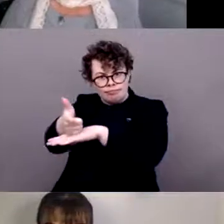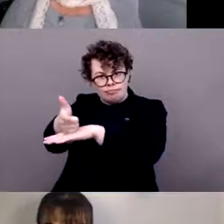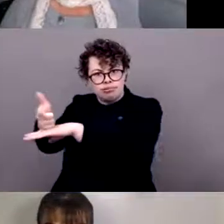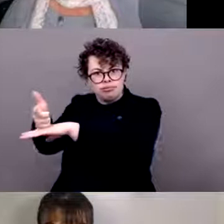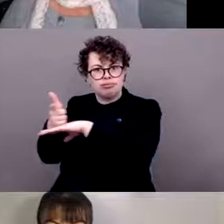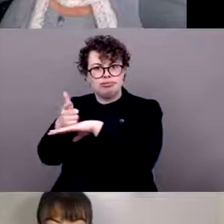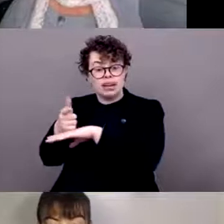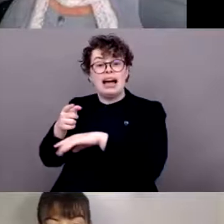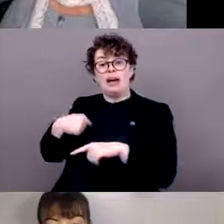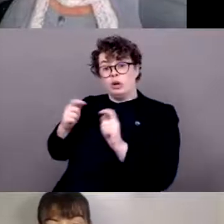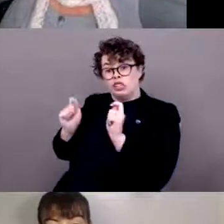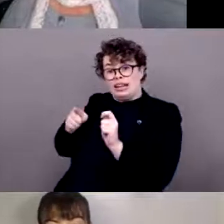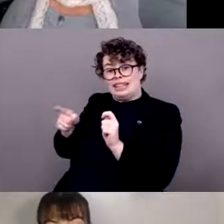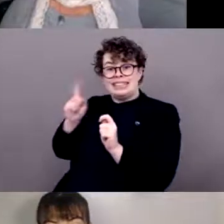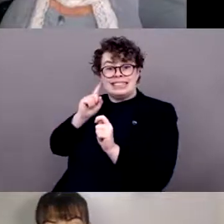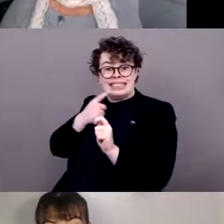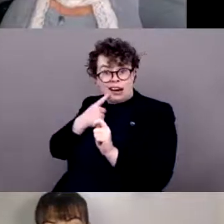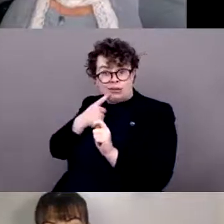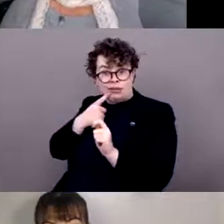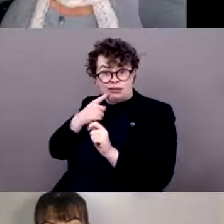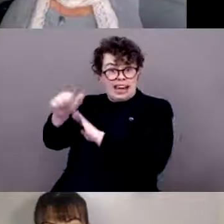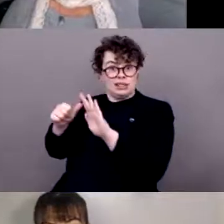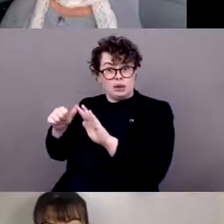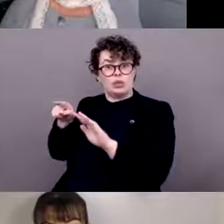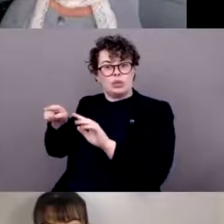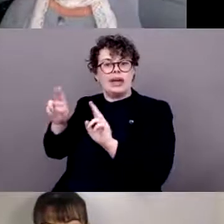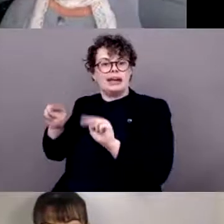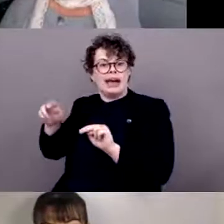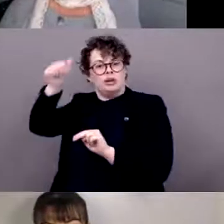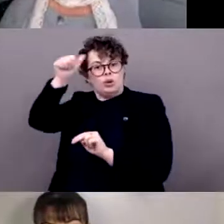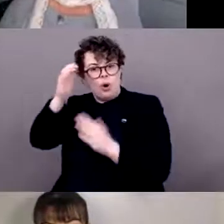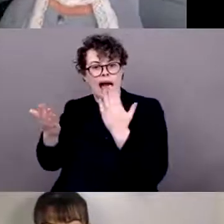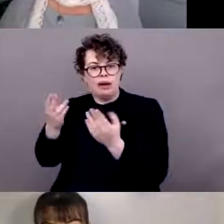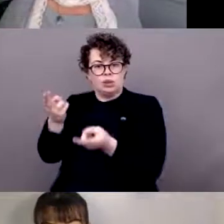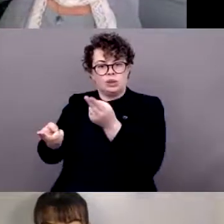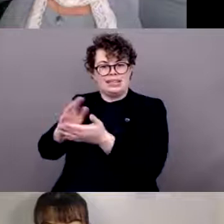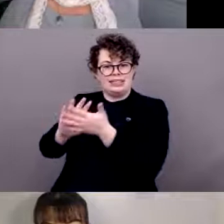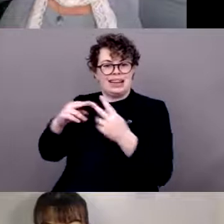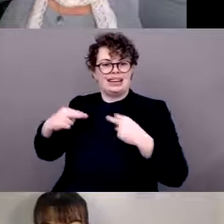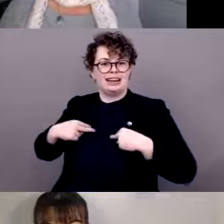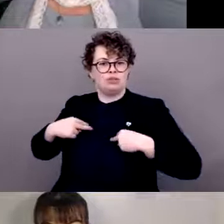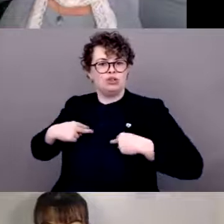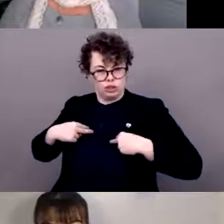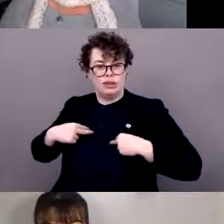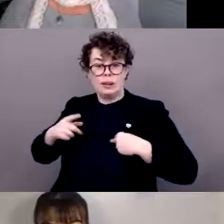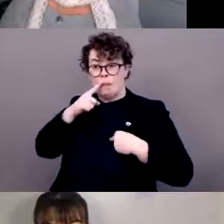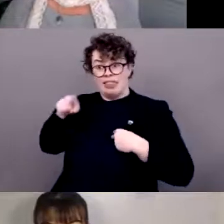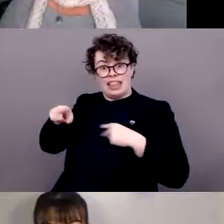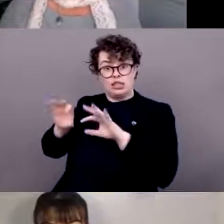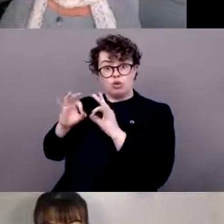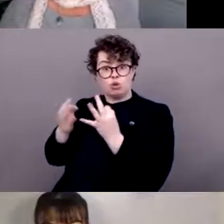ideally suited to carry out assessments, to deliver interventions in sign language. But for this group, there isn't a